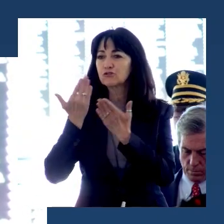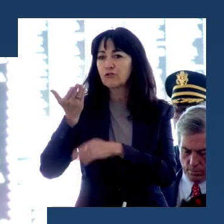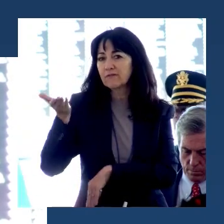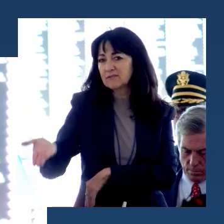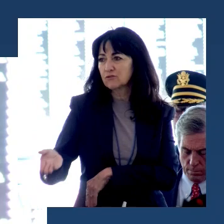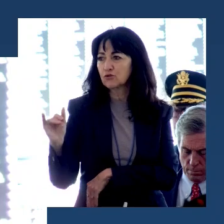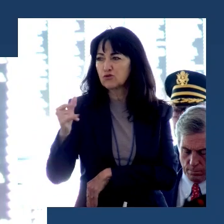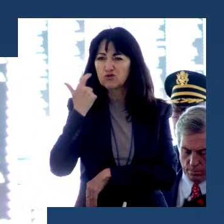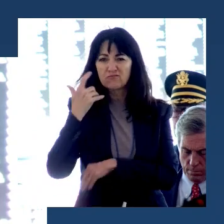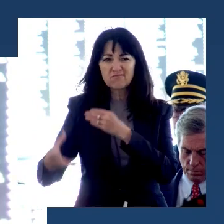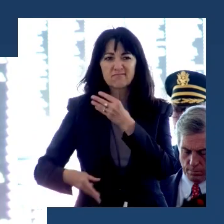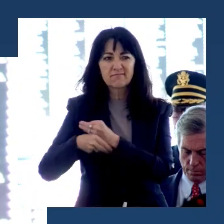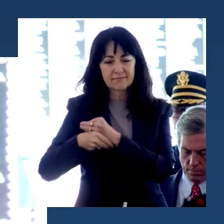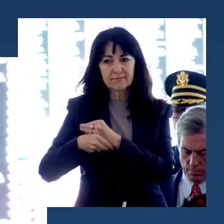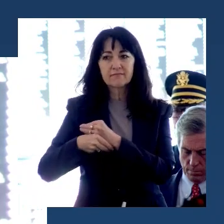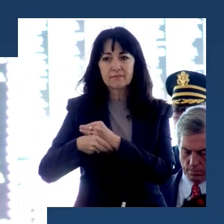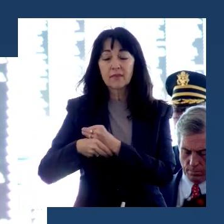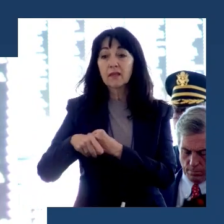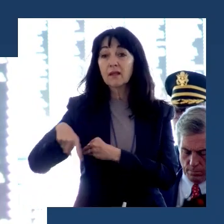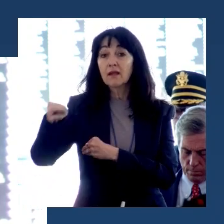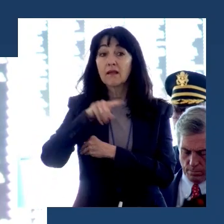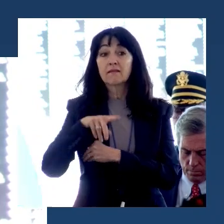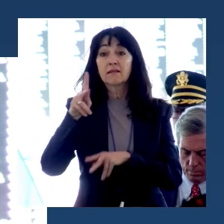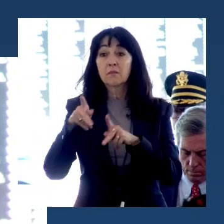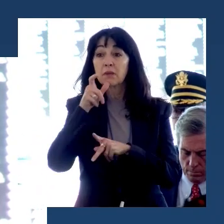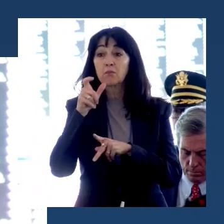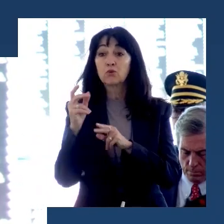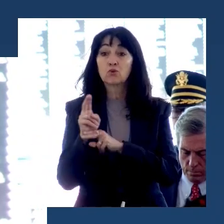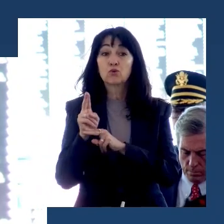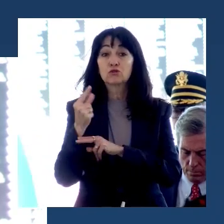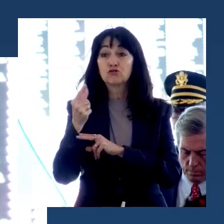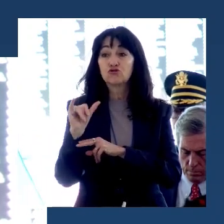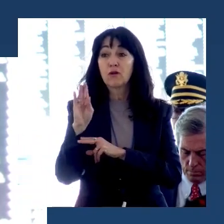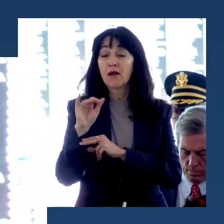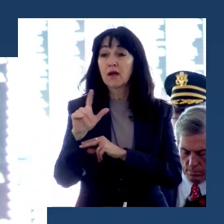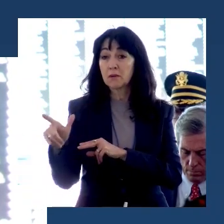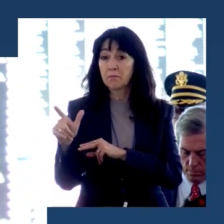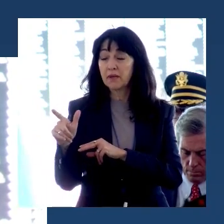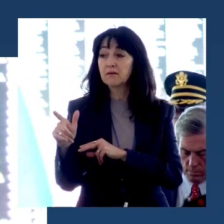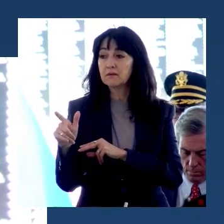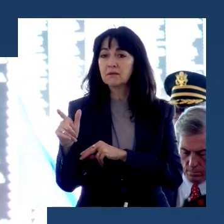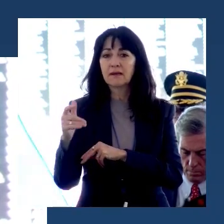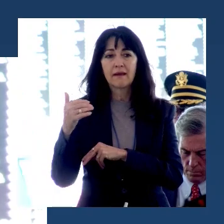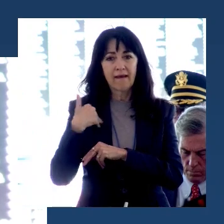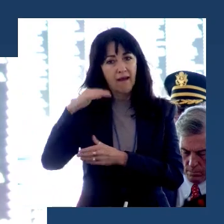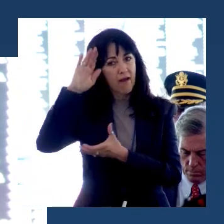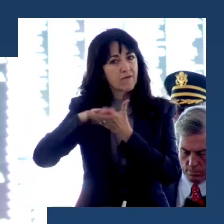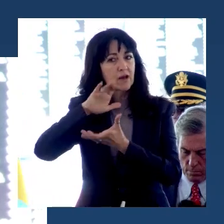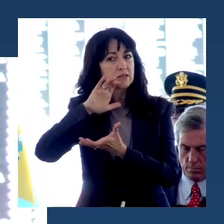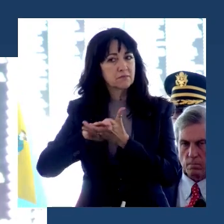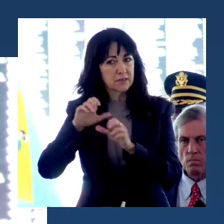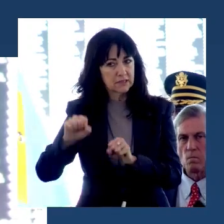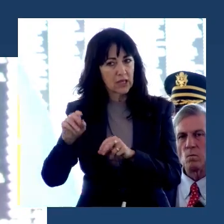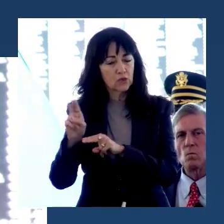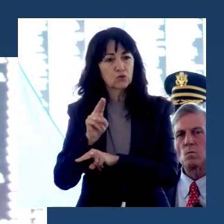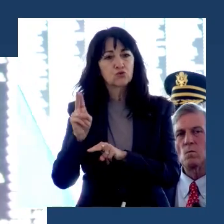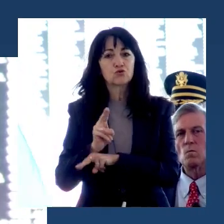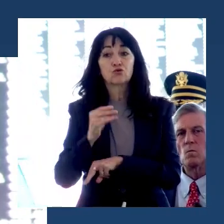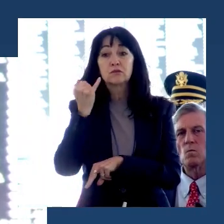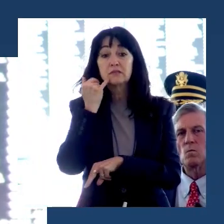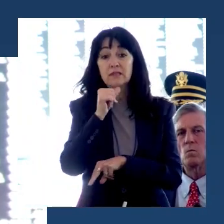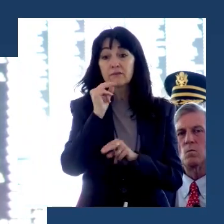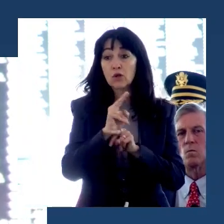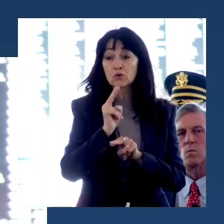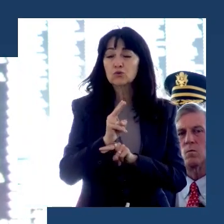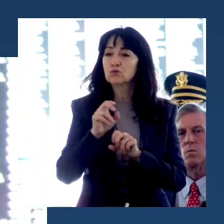folks who get the GI Bill today, if they don't use it, the GI doesn't use the GI Bill, their spouse can use it. If the spouse doesn't use it, their children can